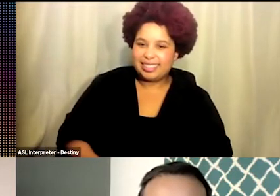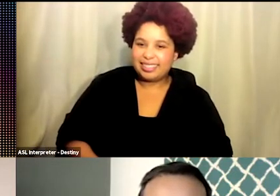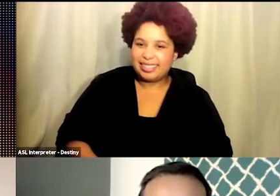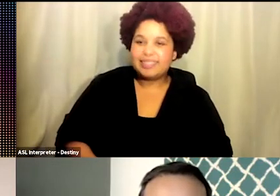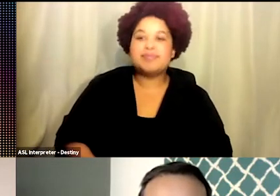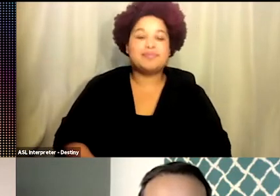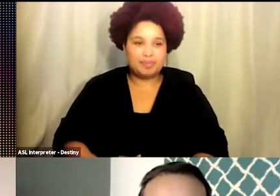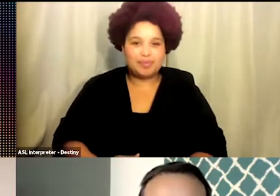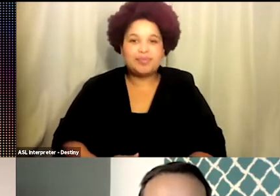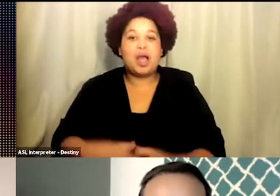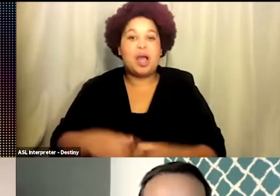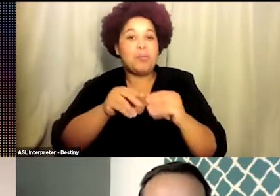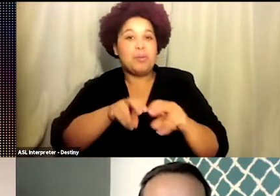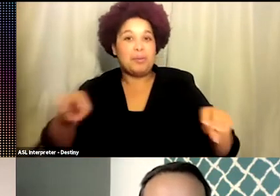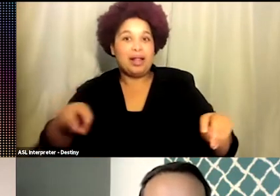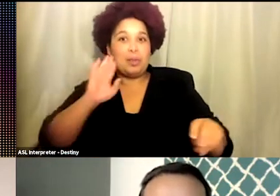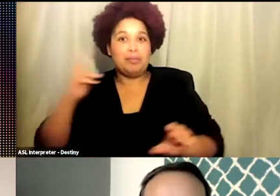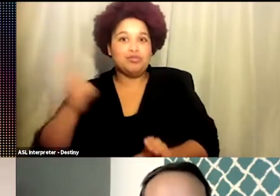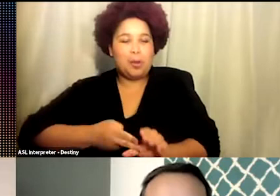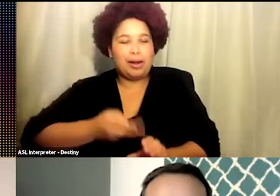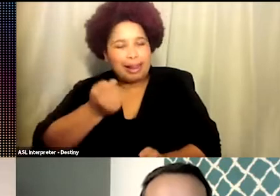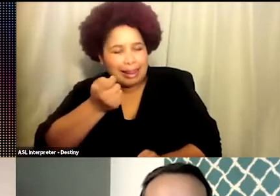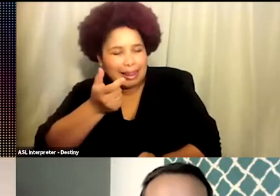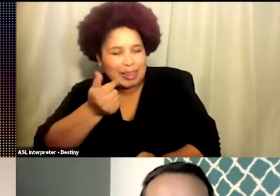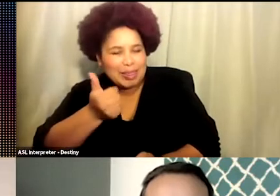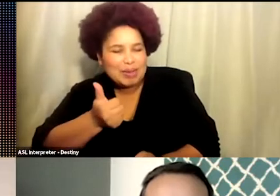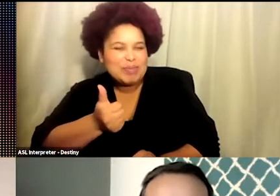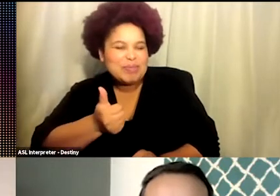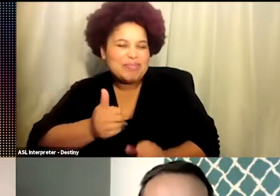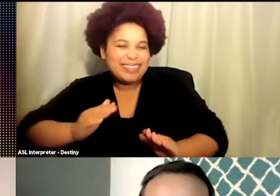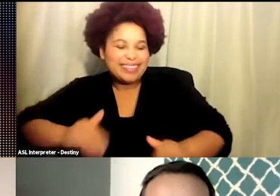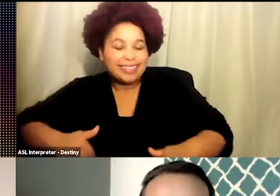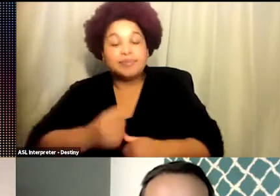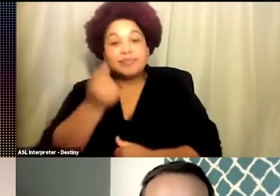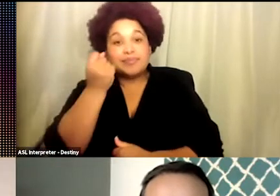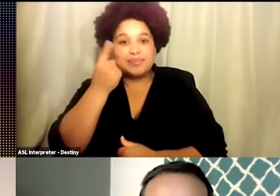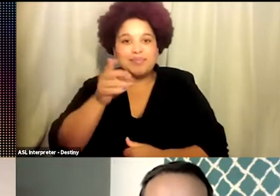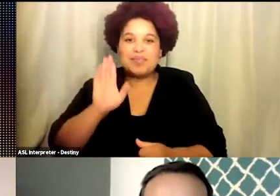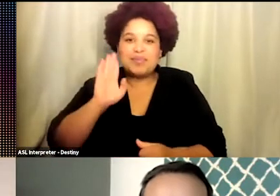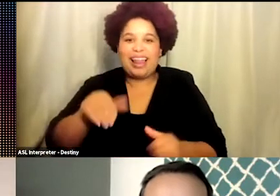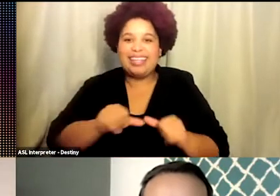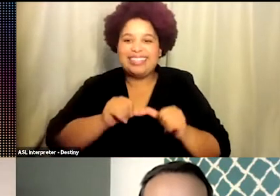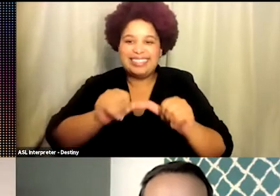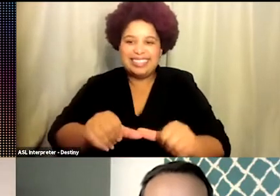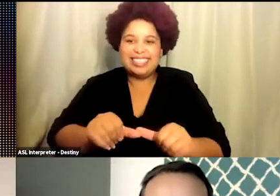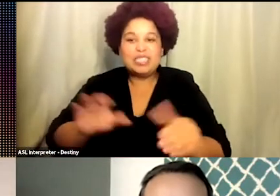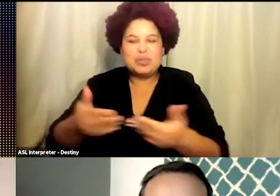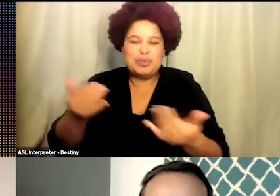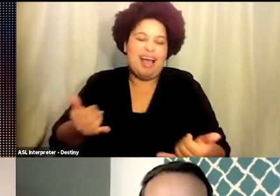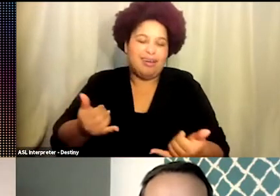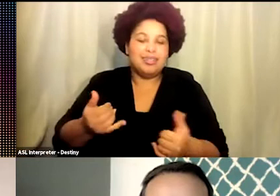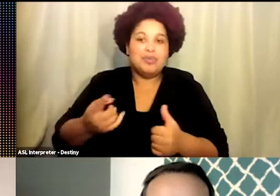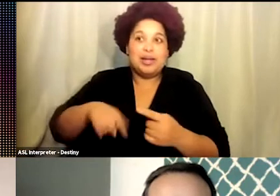We have another panelist joining us who is running a few minutes behind, but I'm going to go ahead and intro him for when